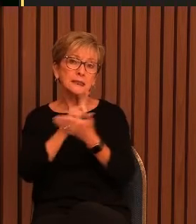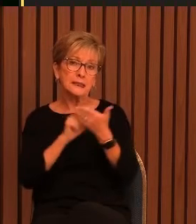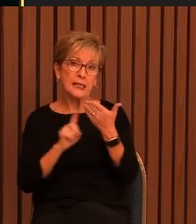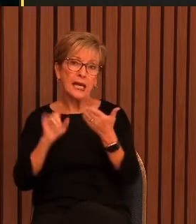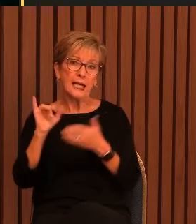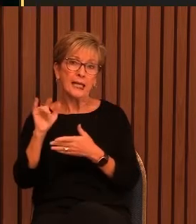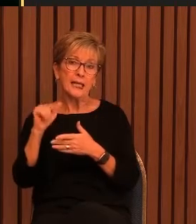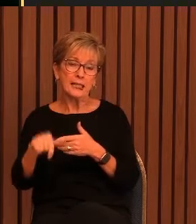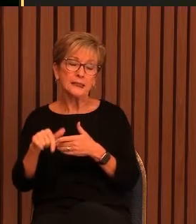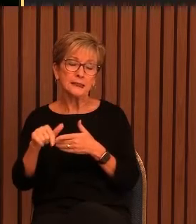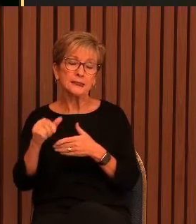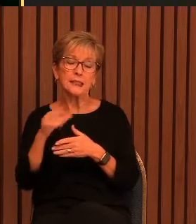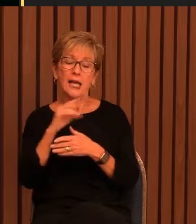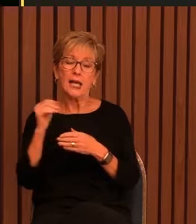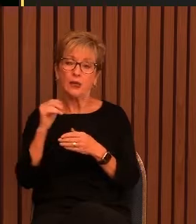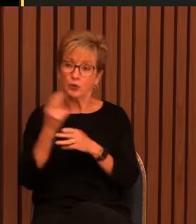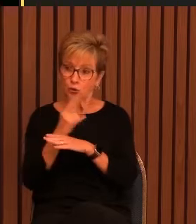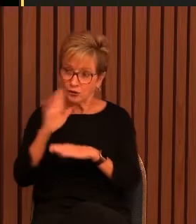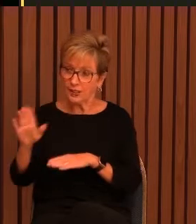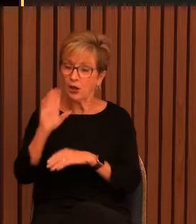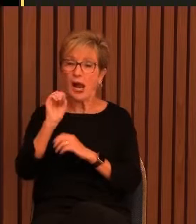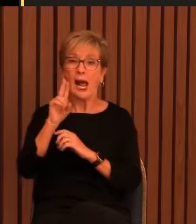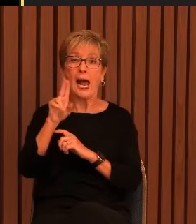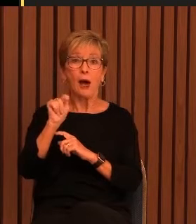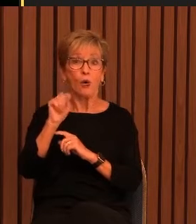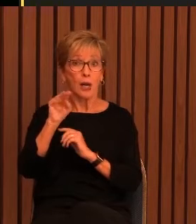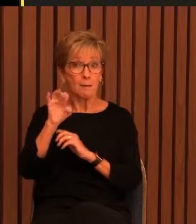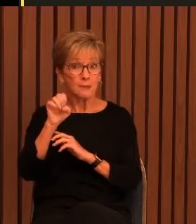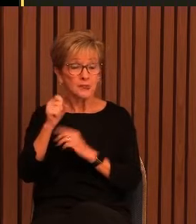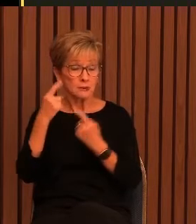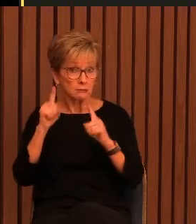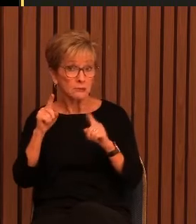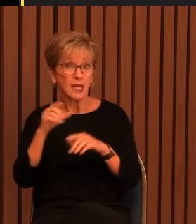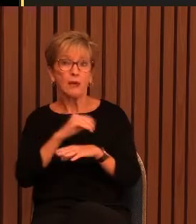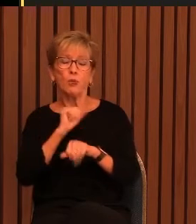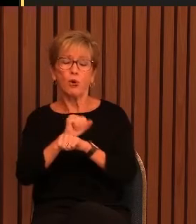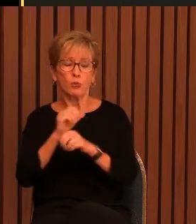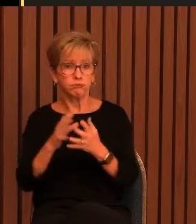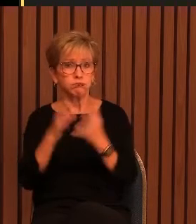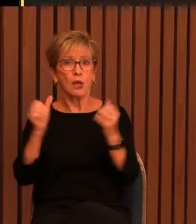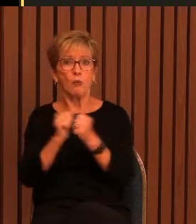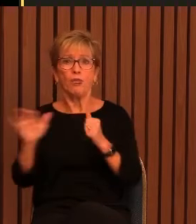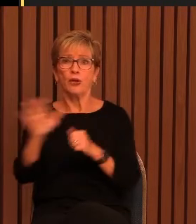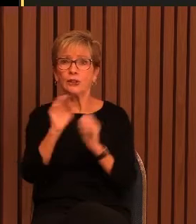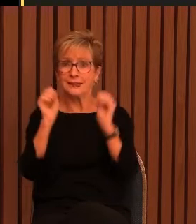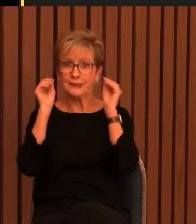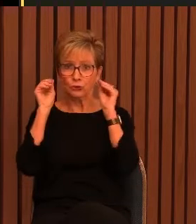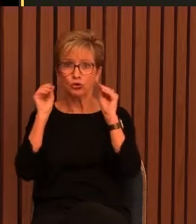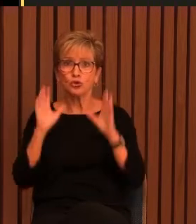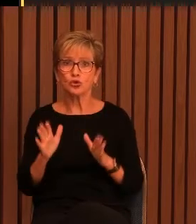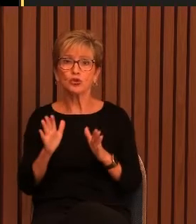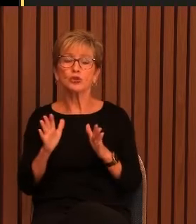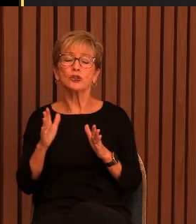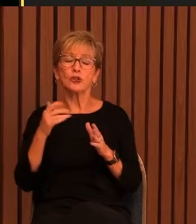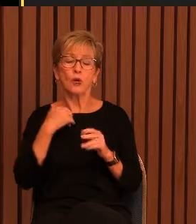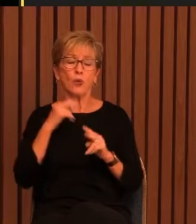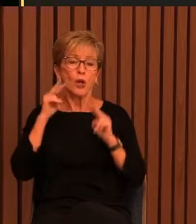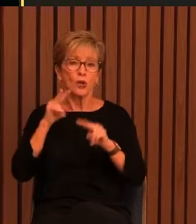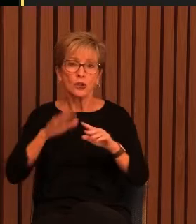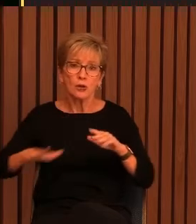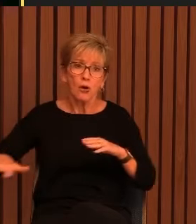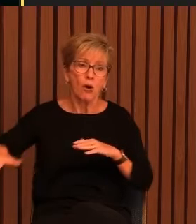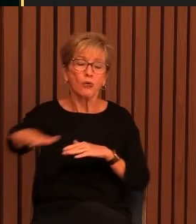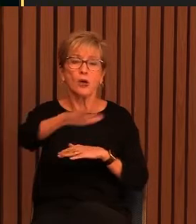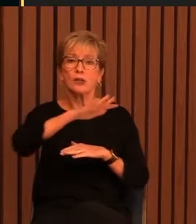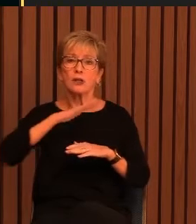rubrics, the outcomes, with a huge group of teachers. So we looked across the entire